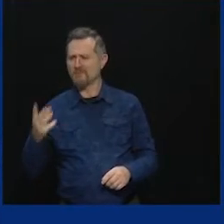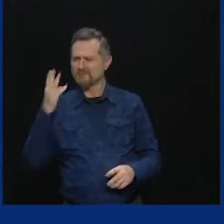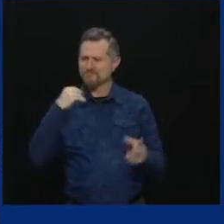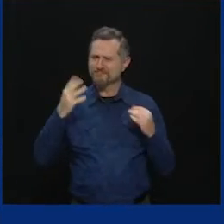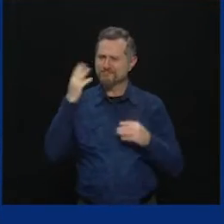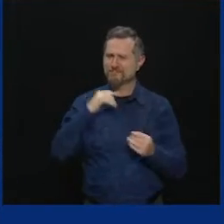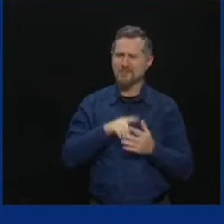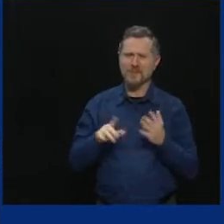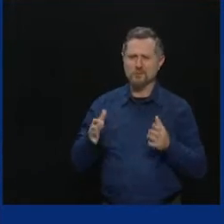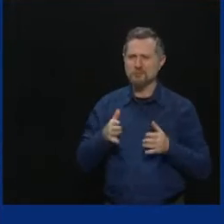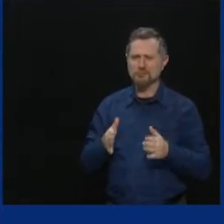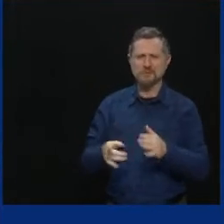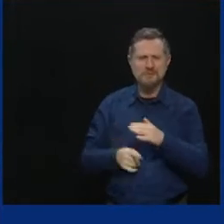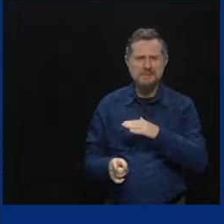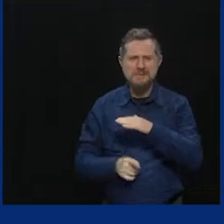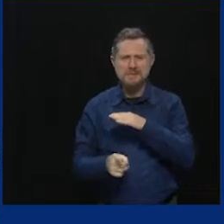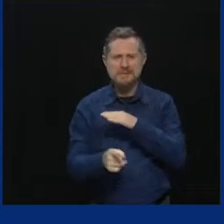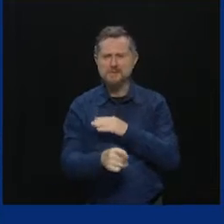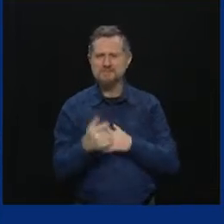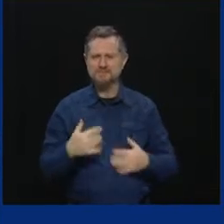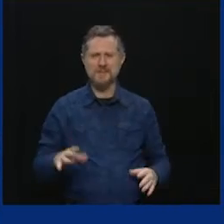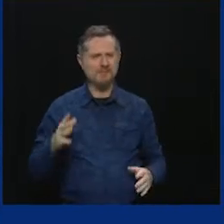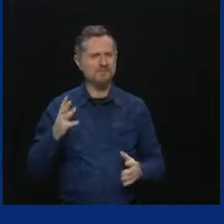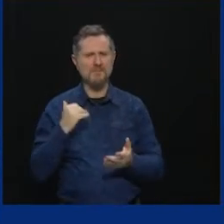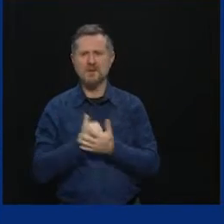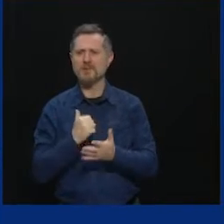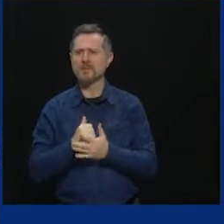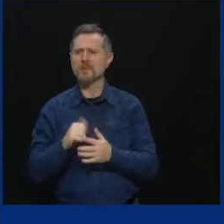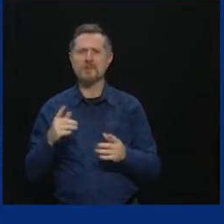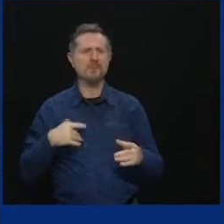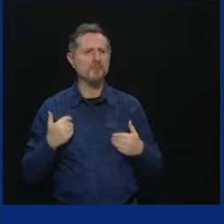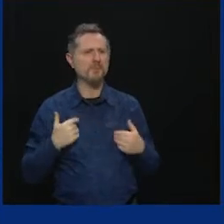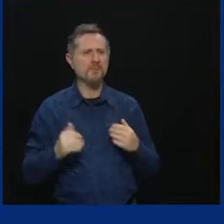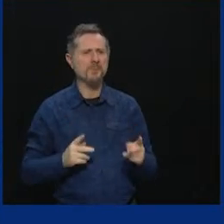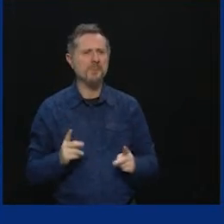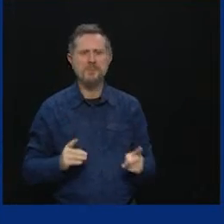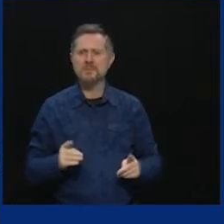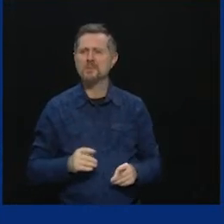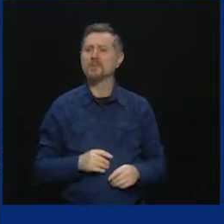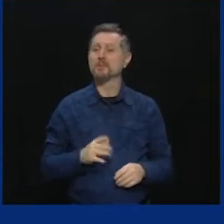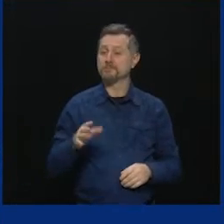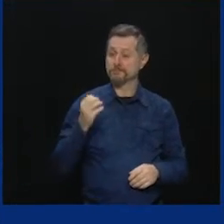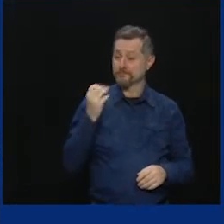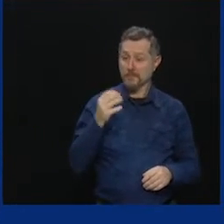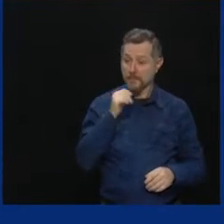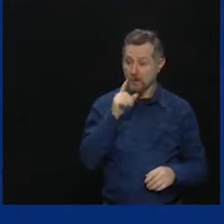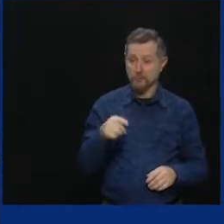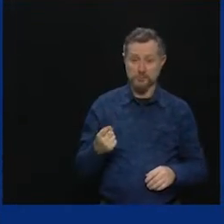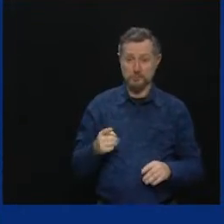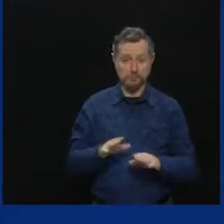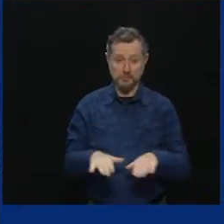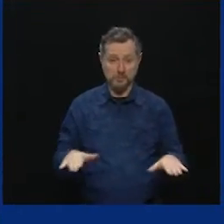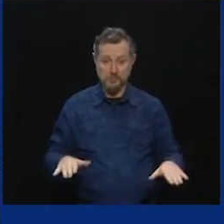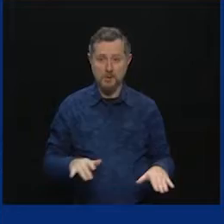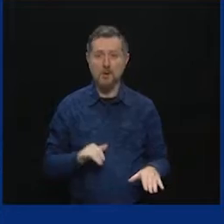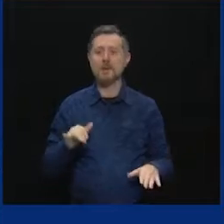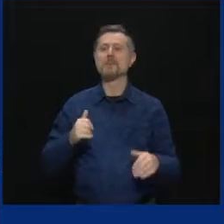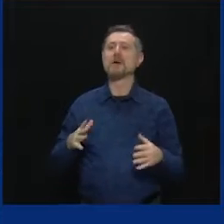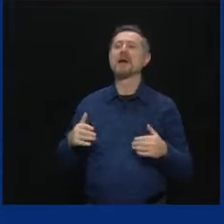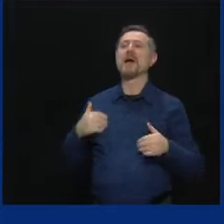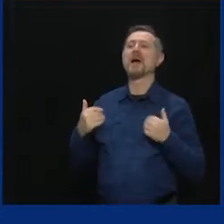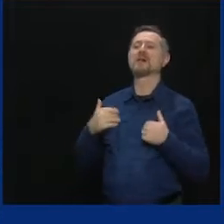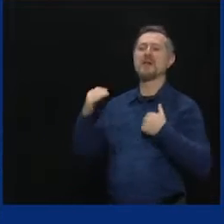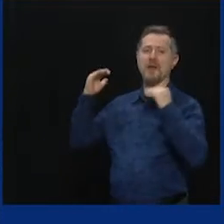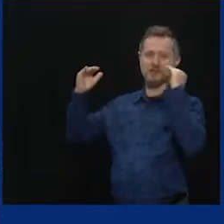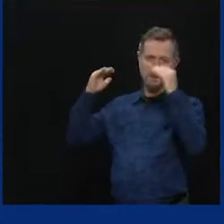most vulnerable people. And it's not just our young people, it's not just our children and our teenagers. There's many young adults as well, and